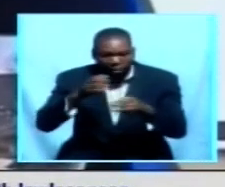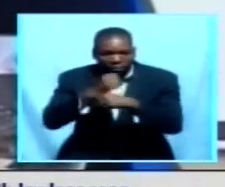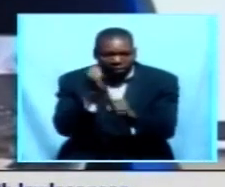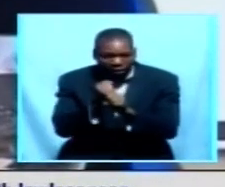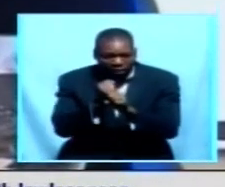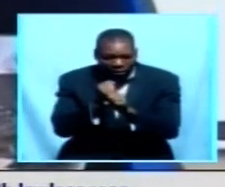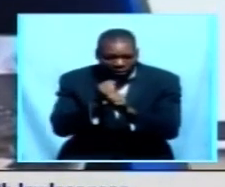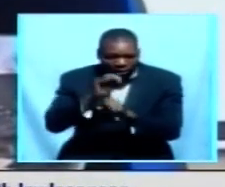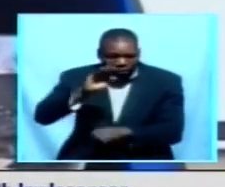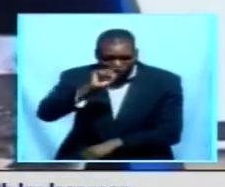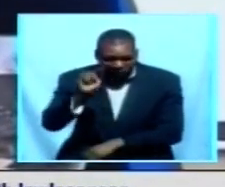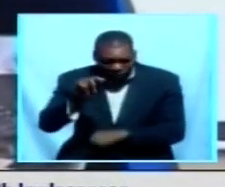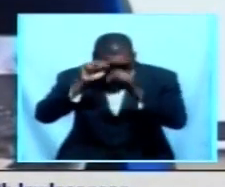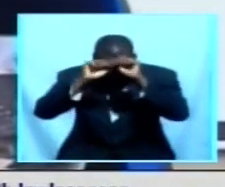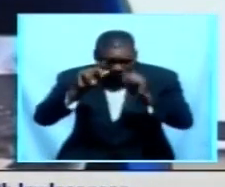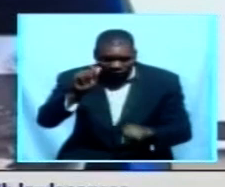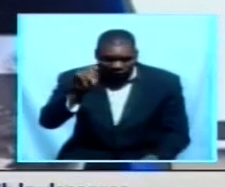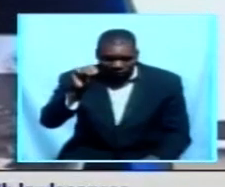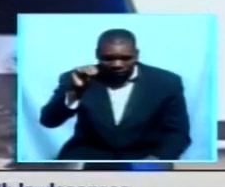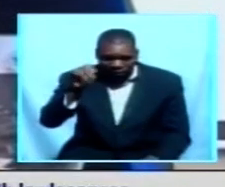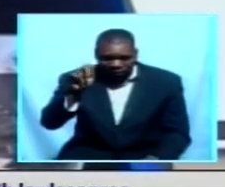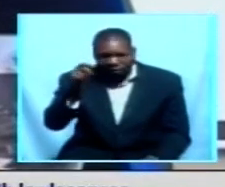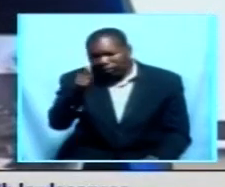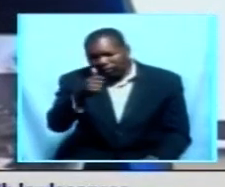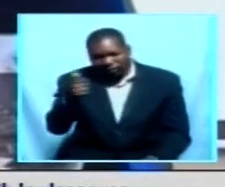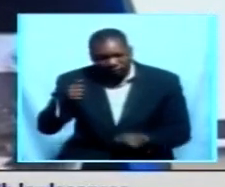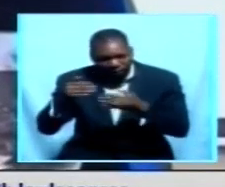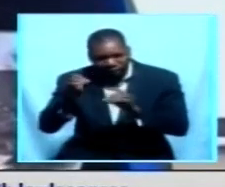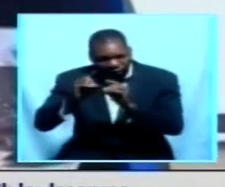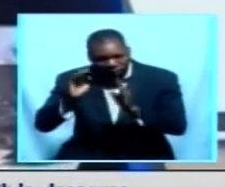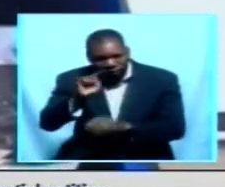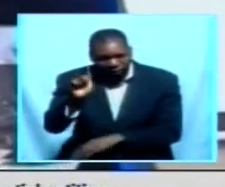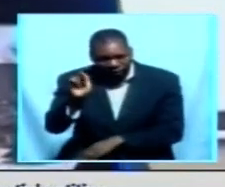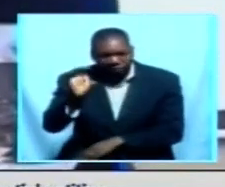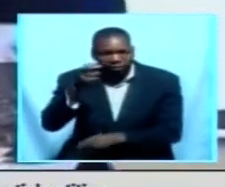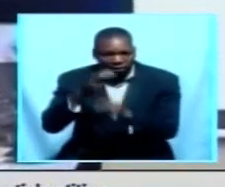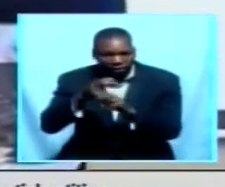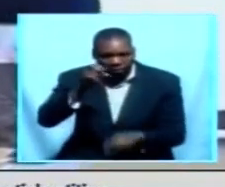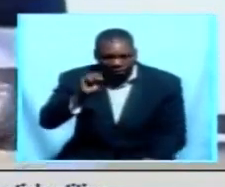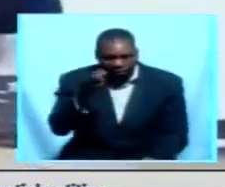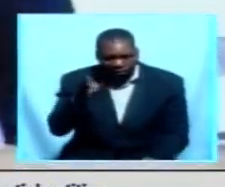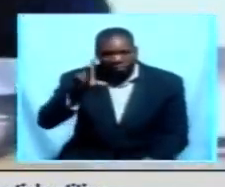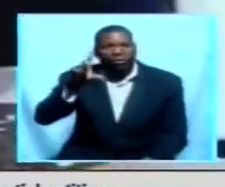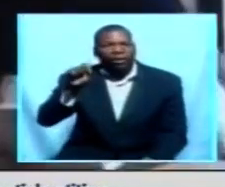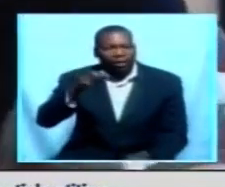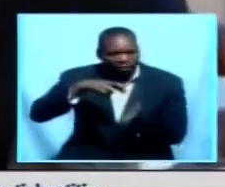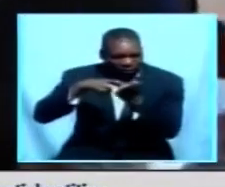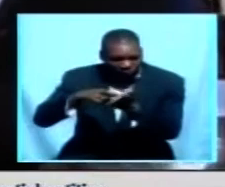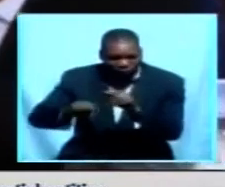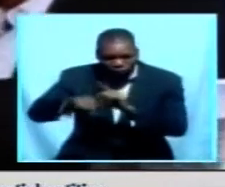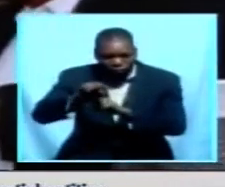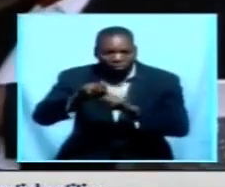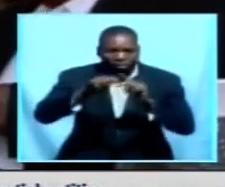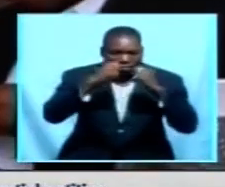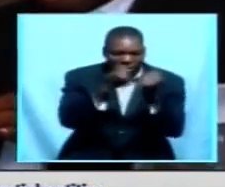Kamanga, ZNBC Sales and Marketing Director Peter Shula, and football team representatives. And Kamanga said the Barclays